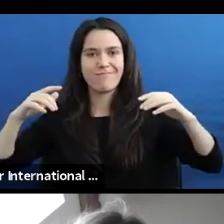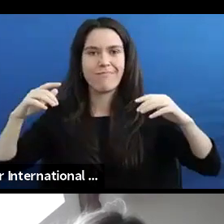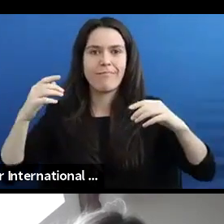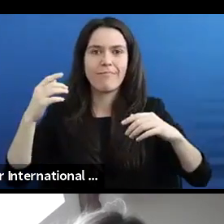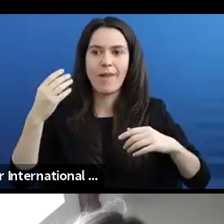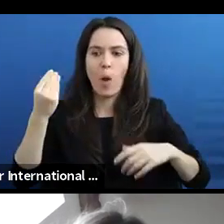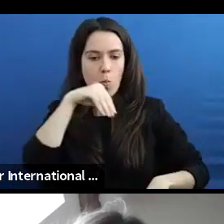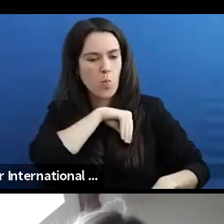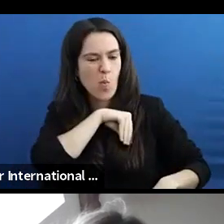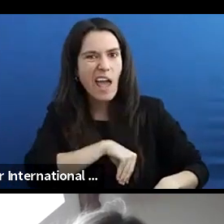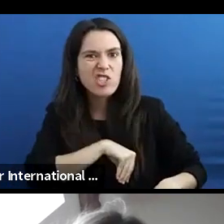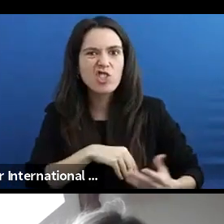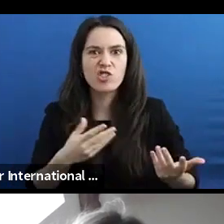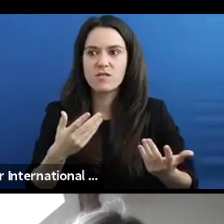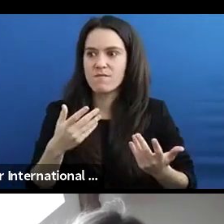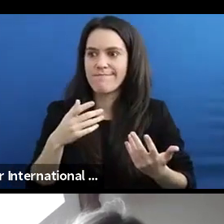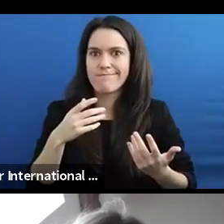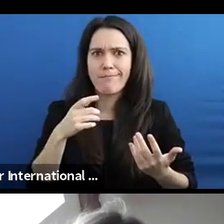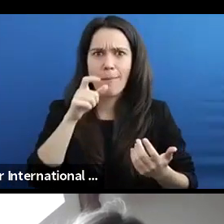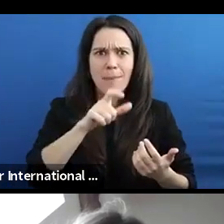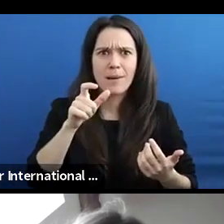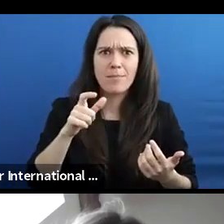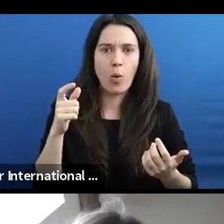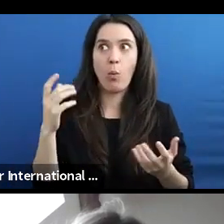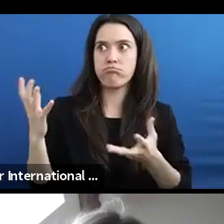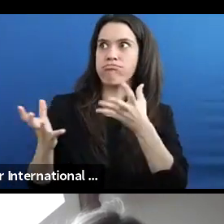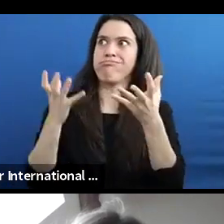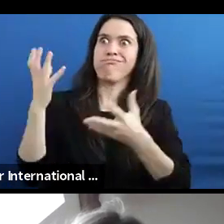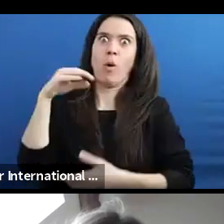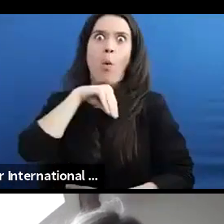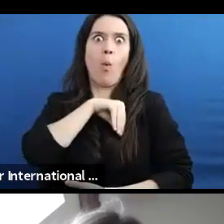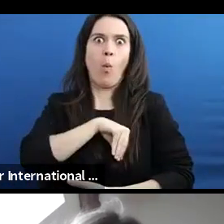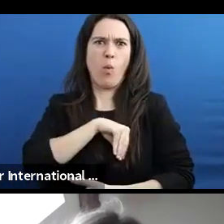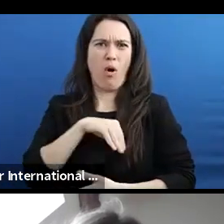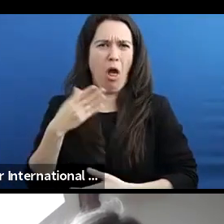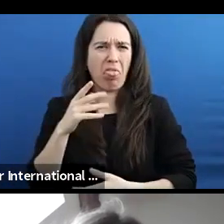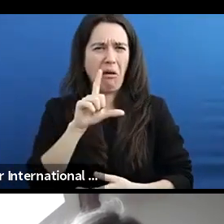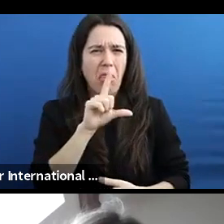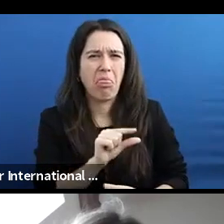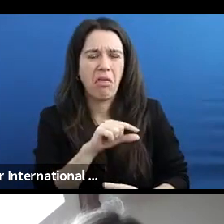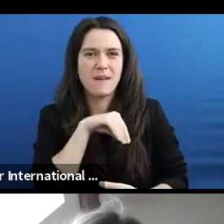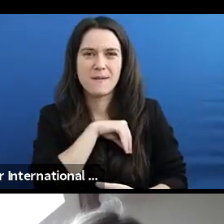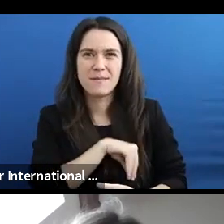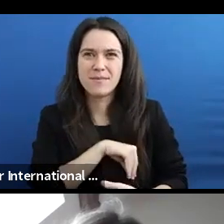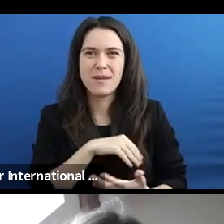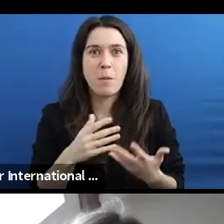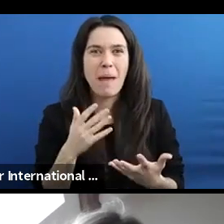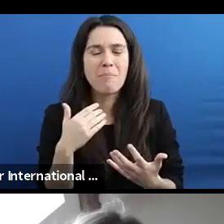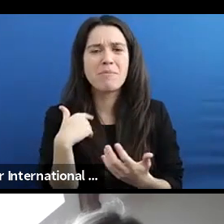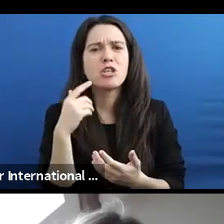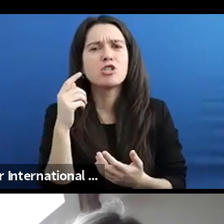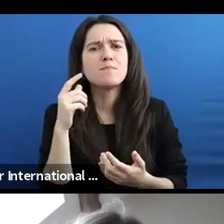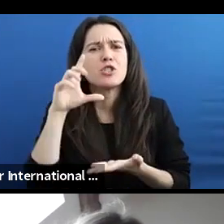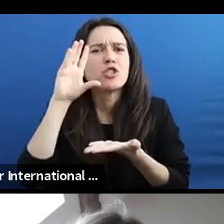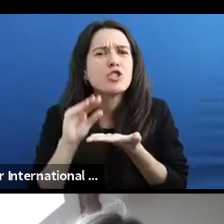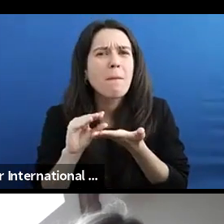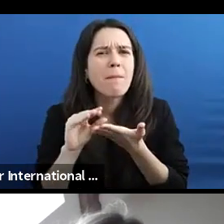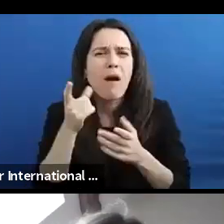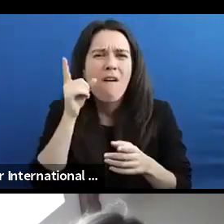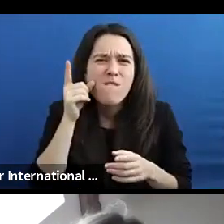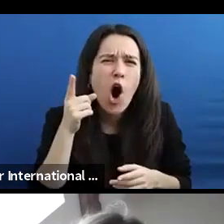the sector and different status. So sometimes it's cheaper to go very far away, but it's not a good